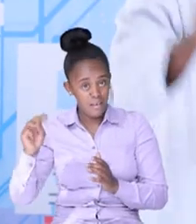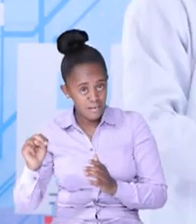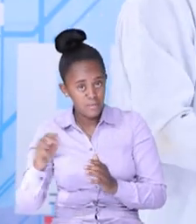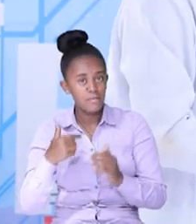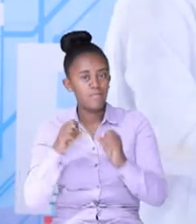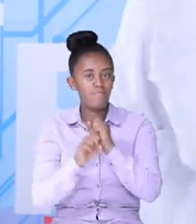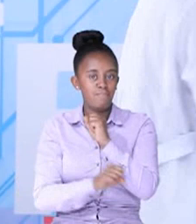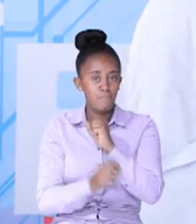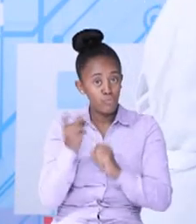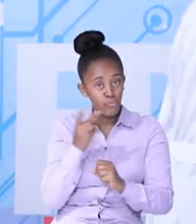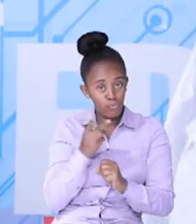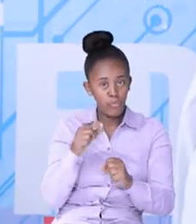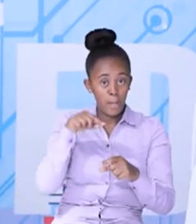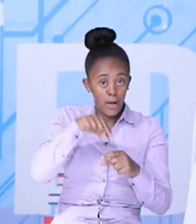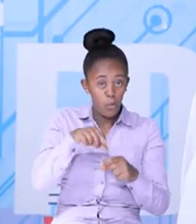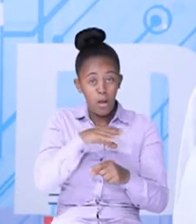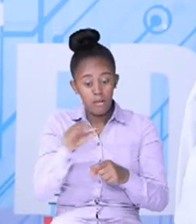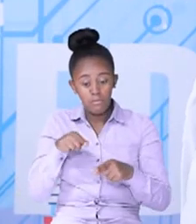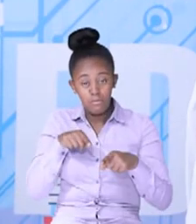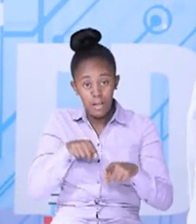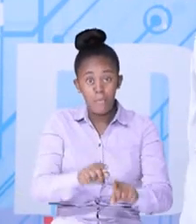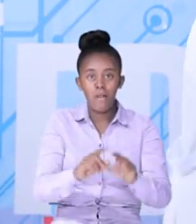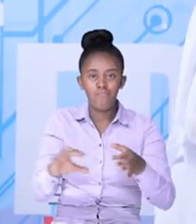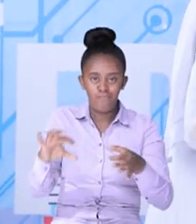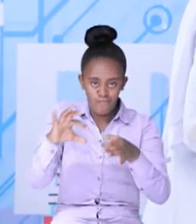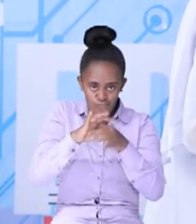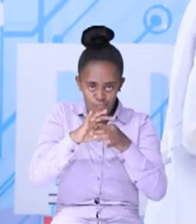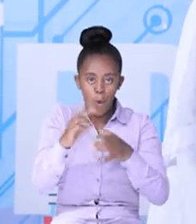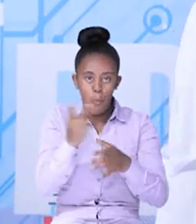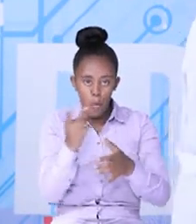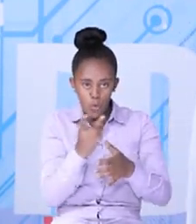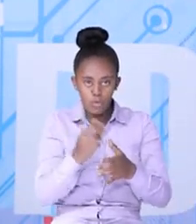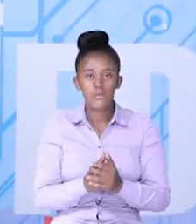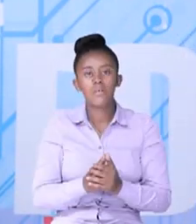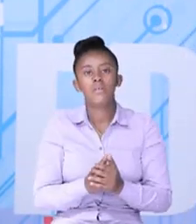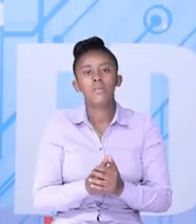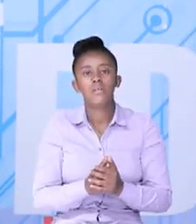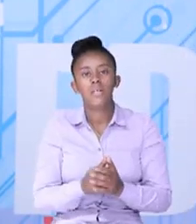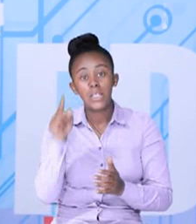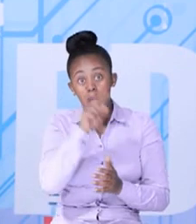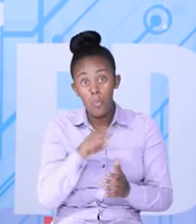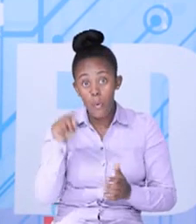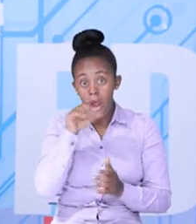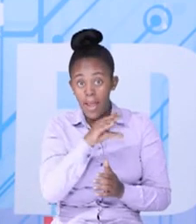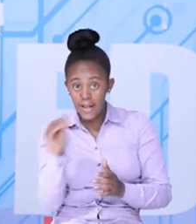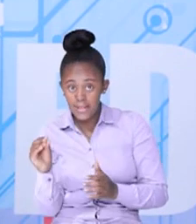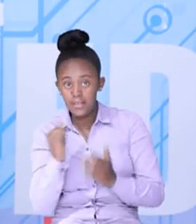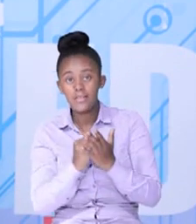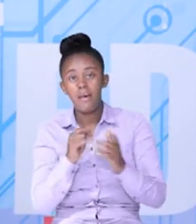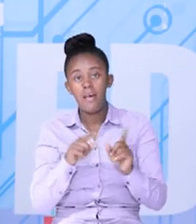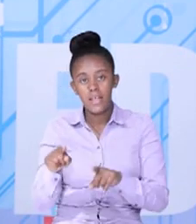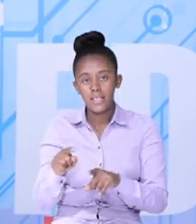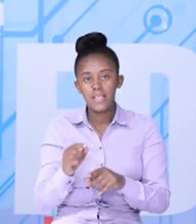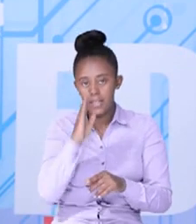straight line. Therefore, it has both components. The circular, then what? It has